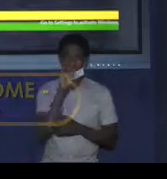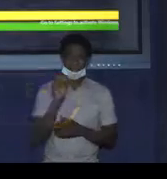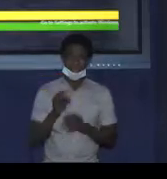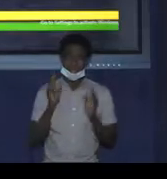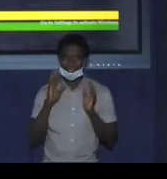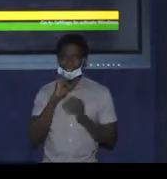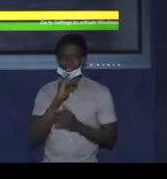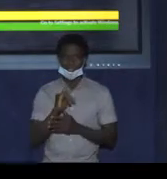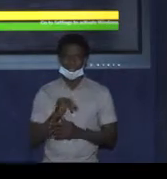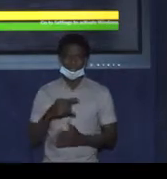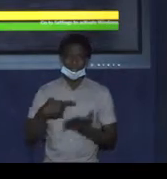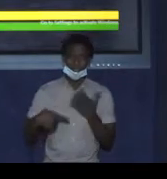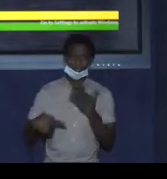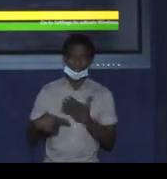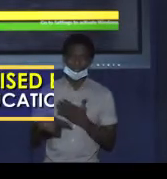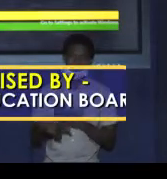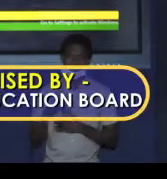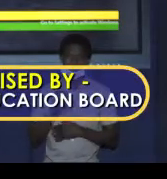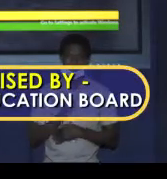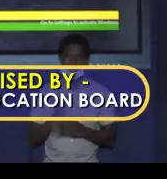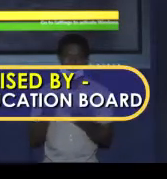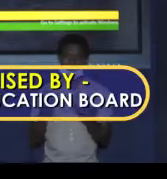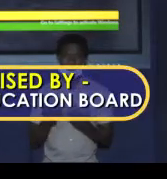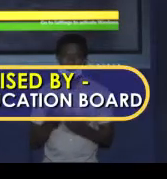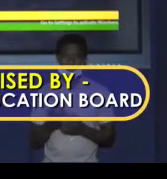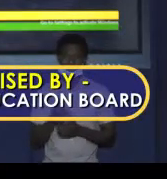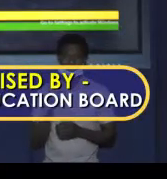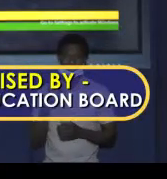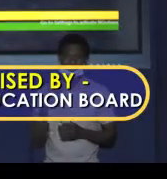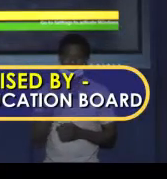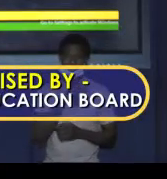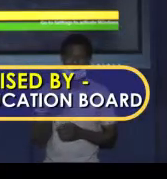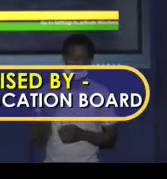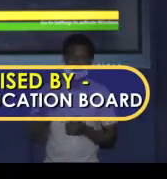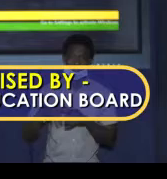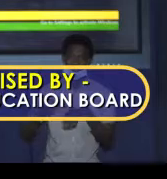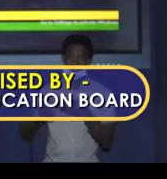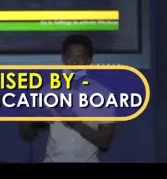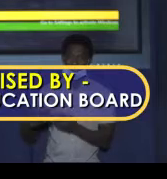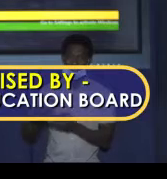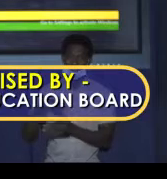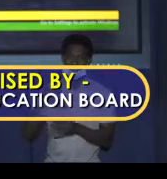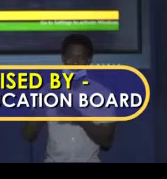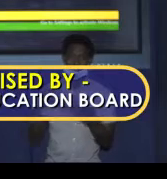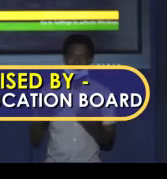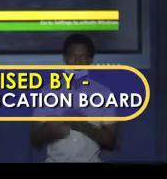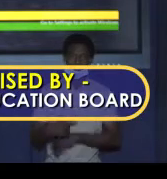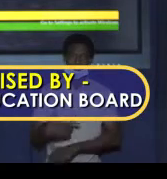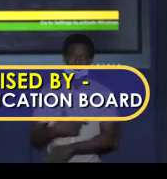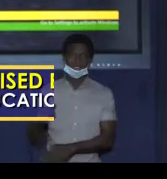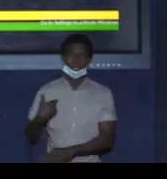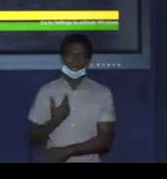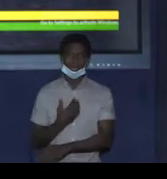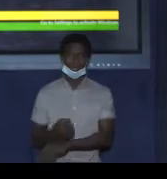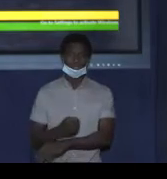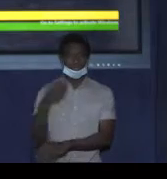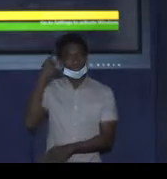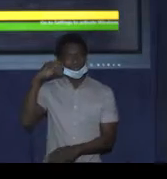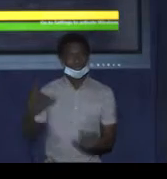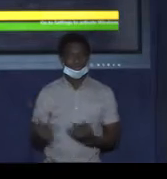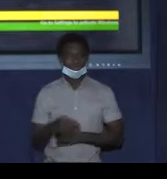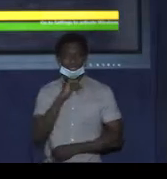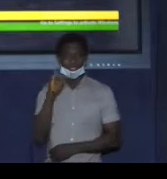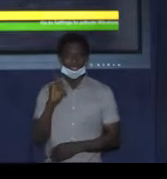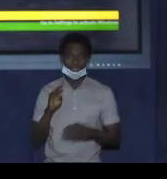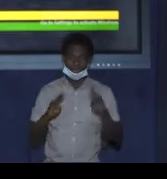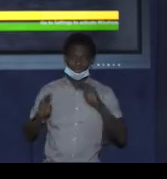Excellent. 100% attention is what I want you to give me in today's lesson. Our subject for today